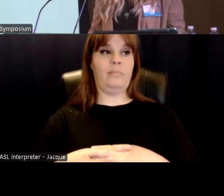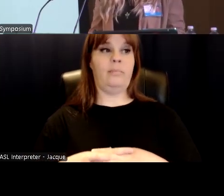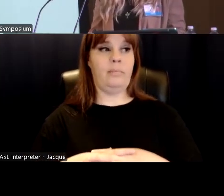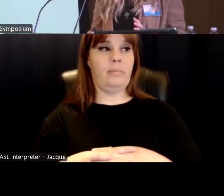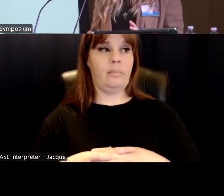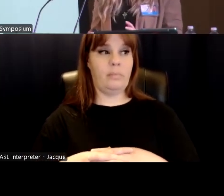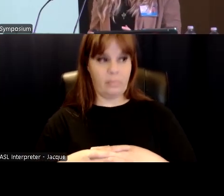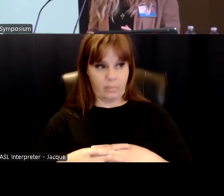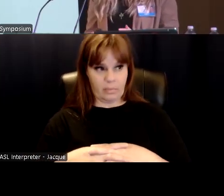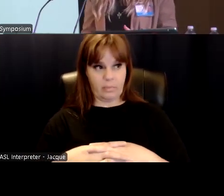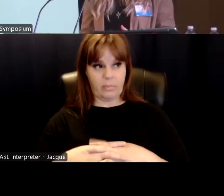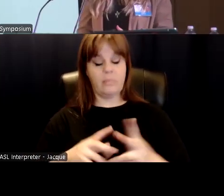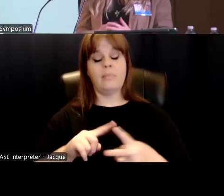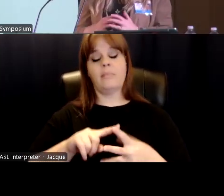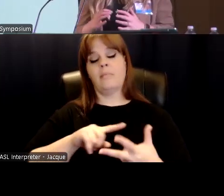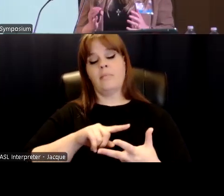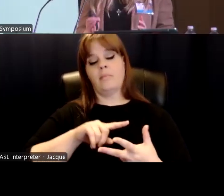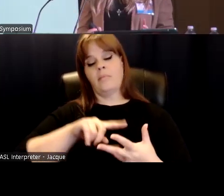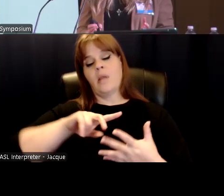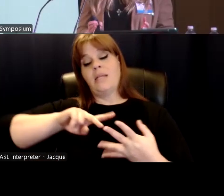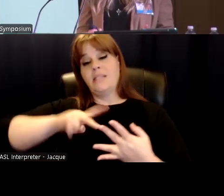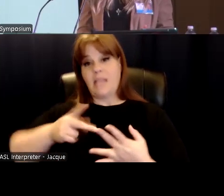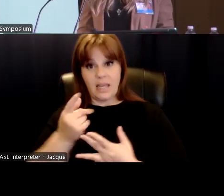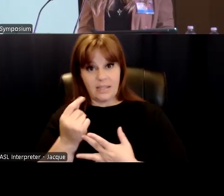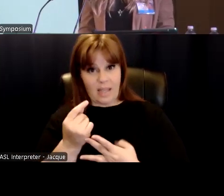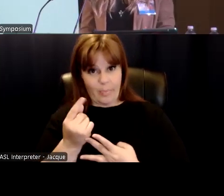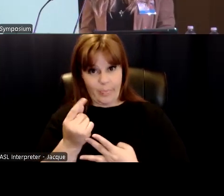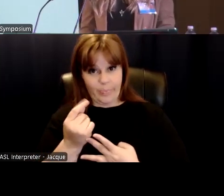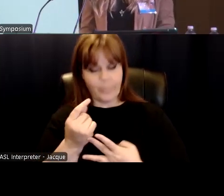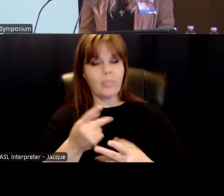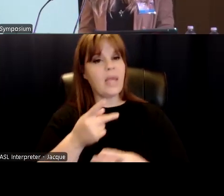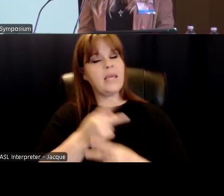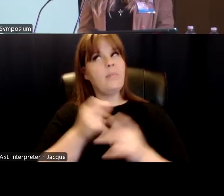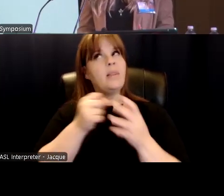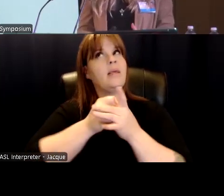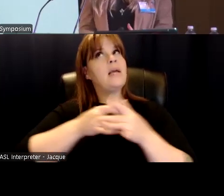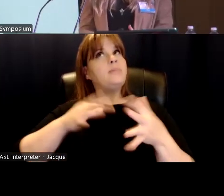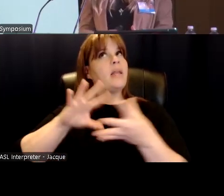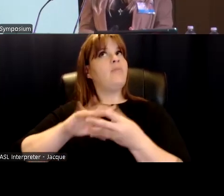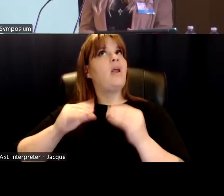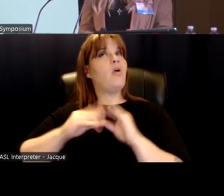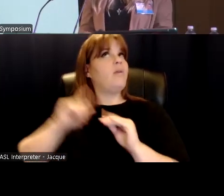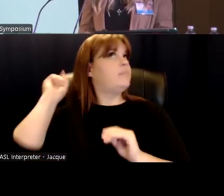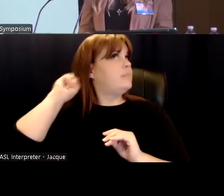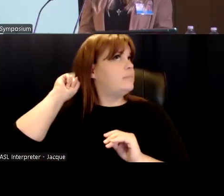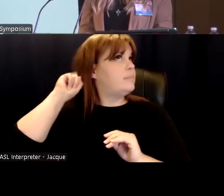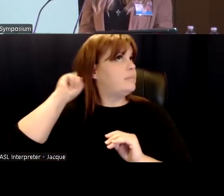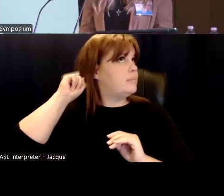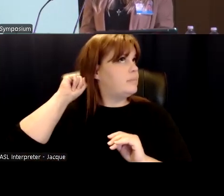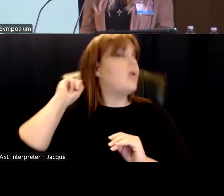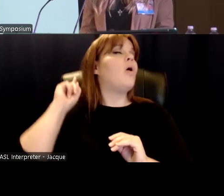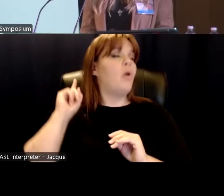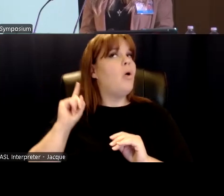So the second step, keeping that expanded narrative in mind, includes taking small steps